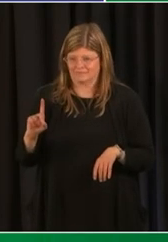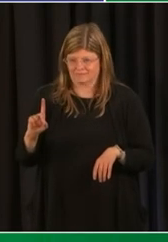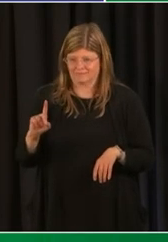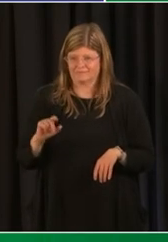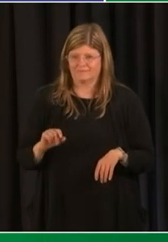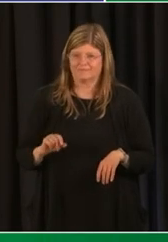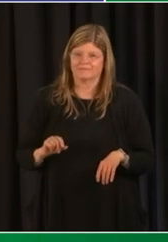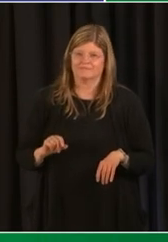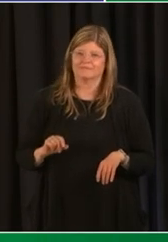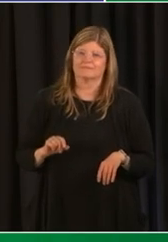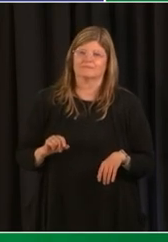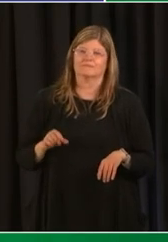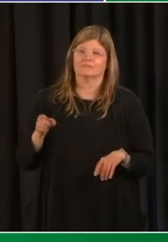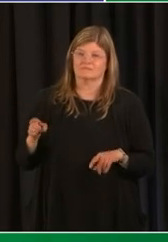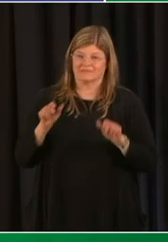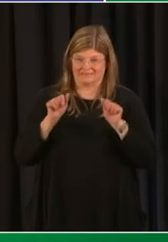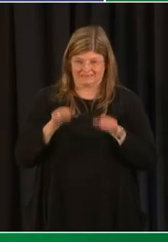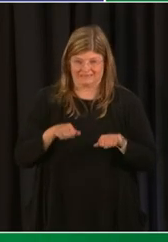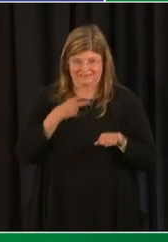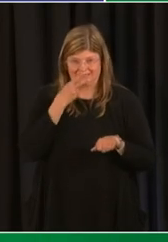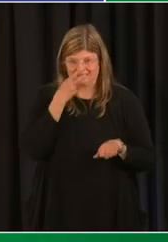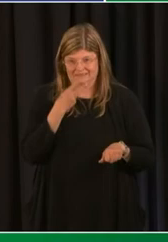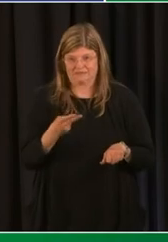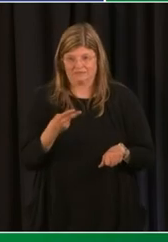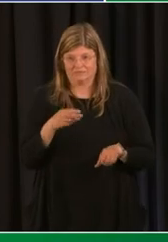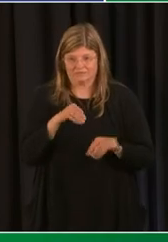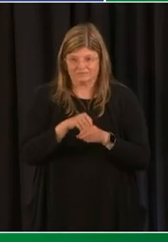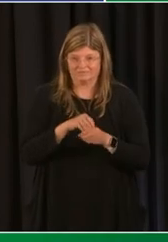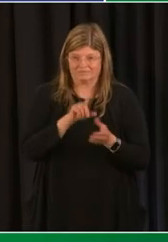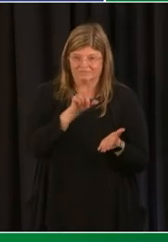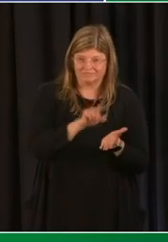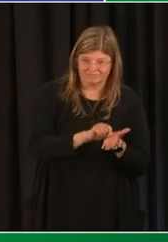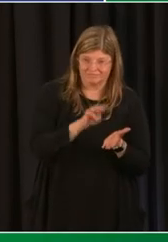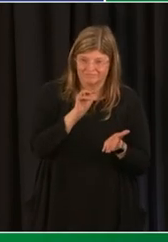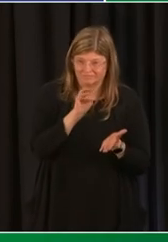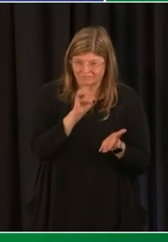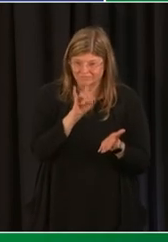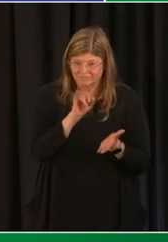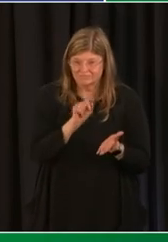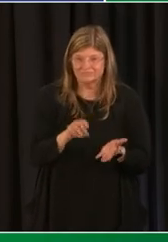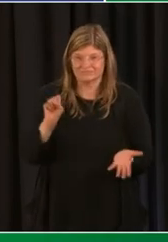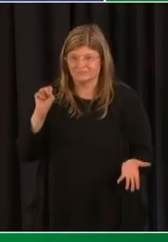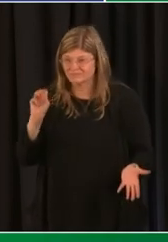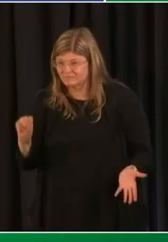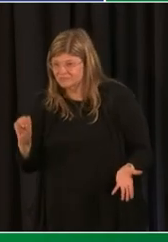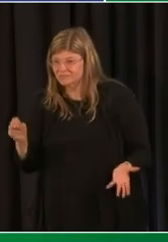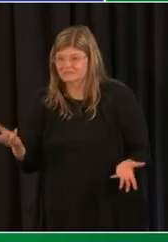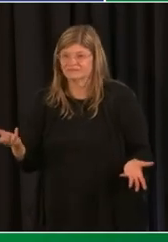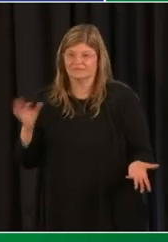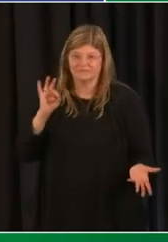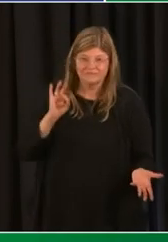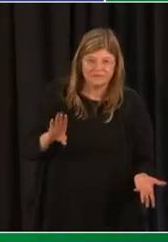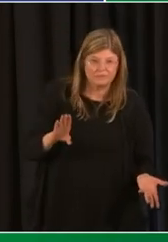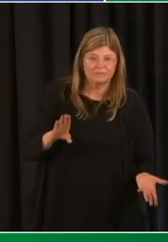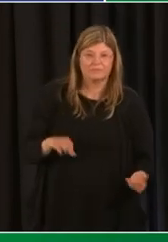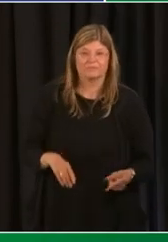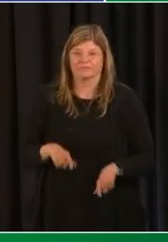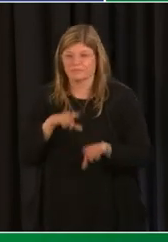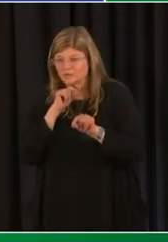to reach. And so there'll be, you'll see in the print media, you'll see it in social media, you'll see it in free